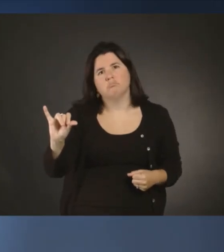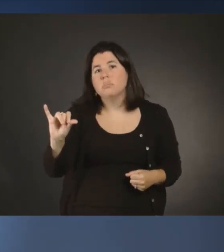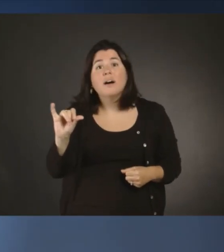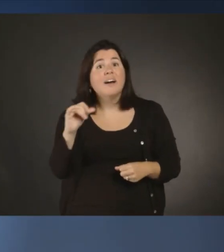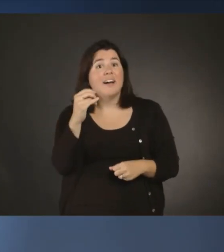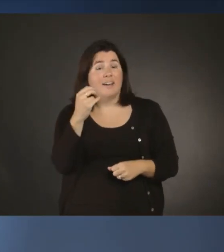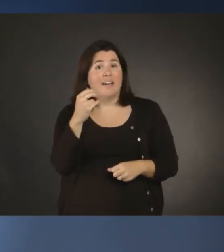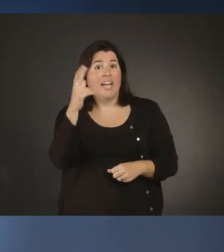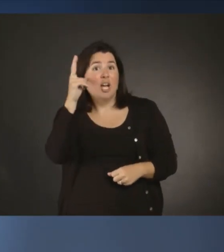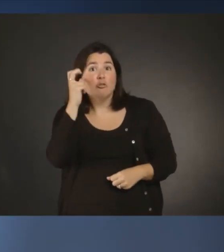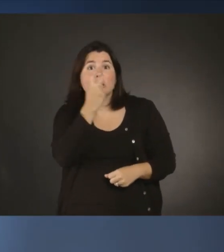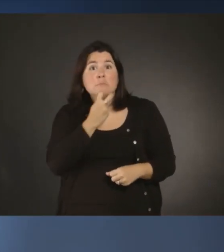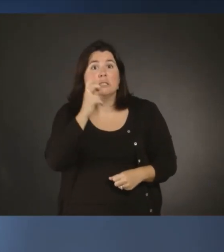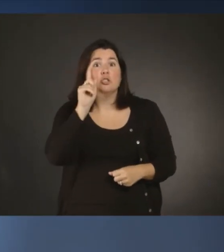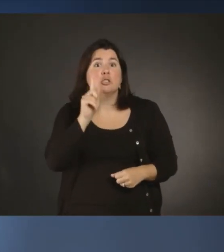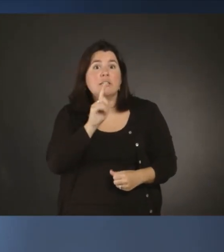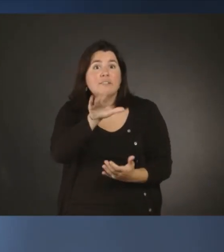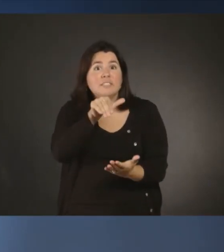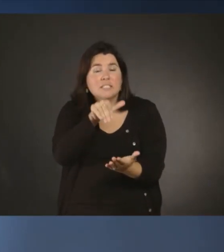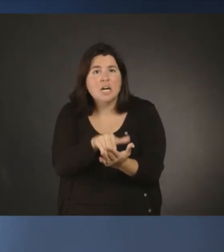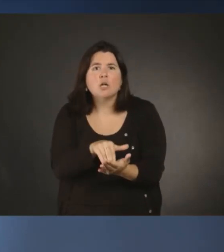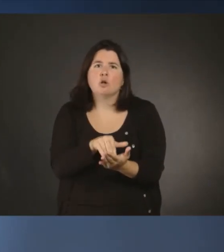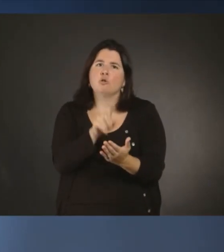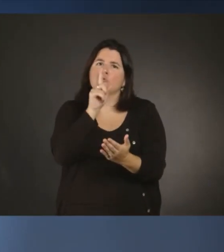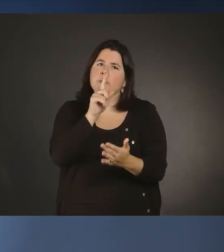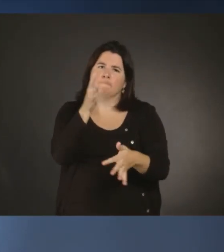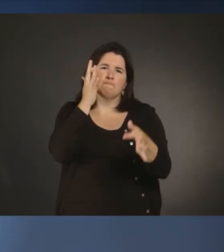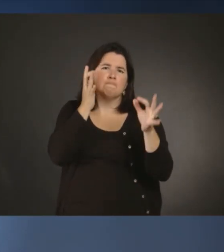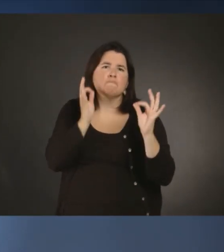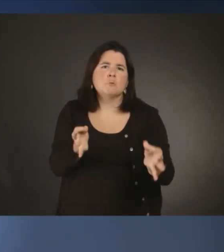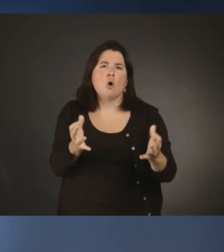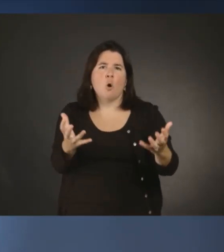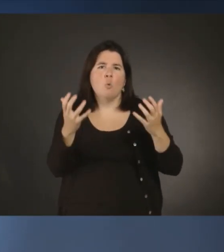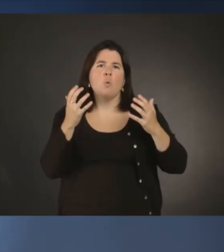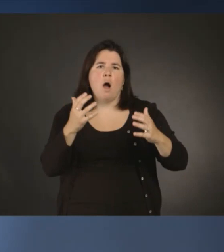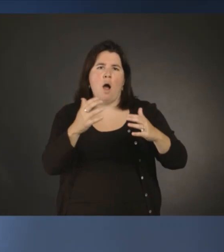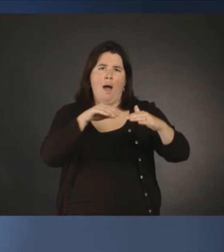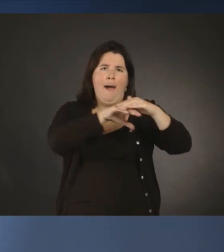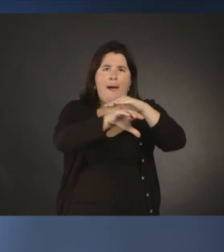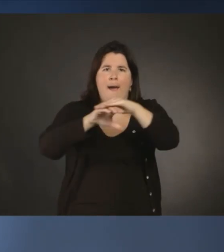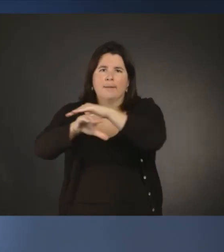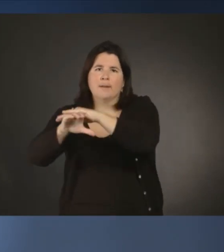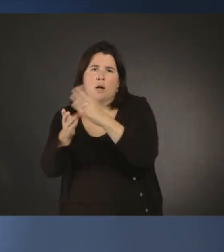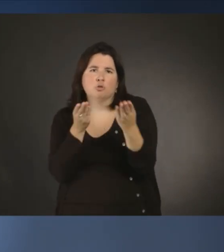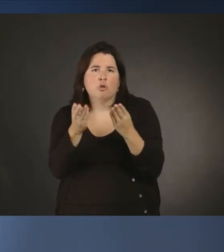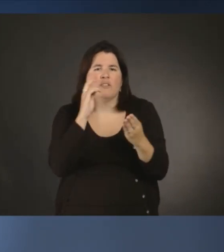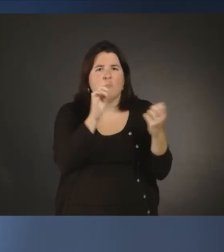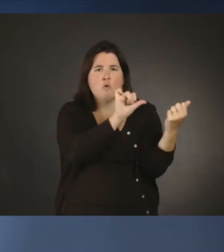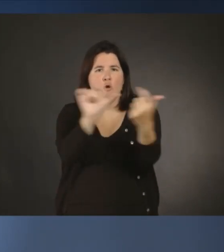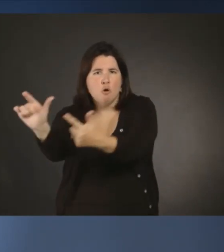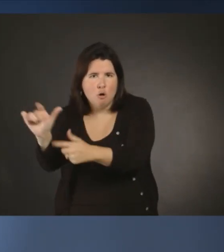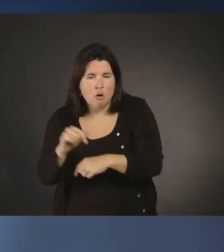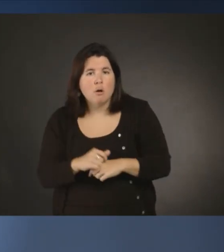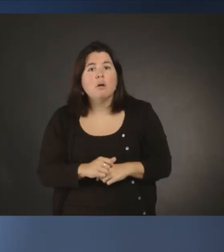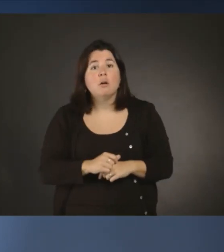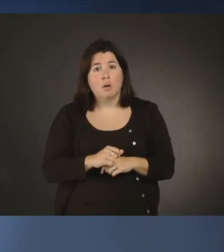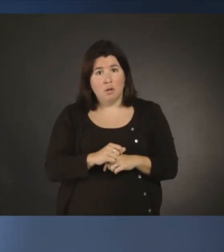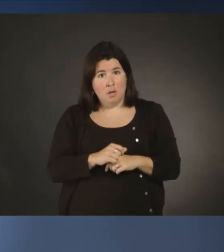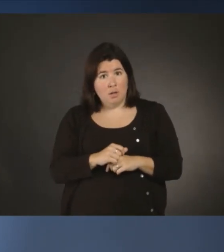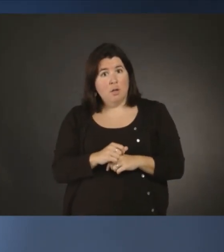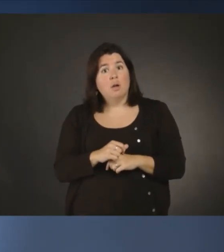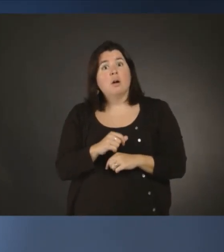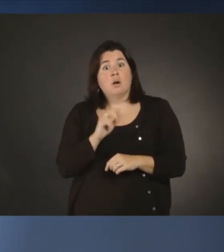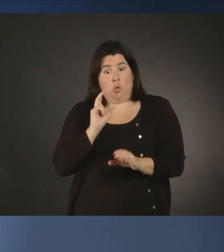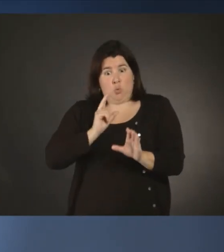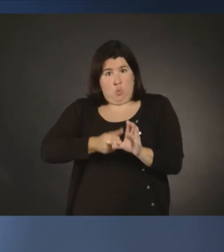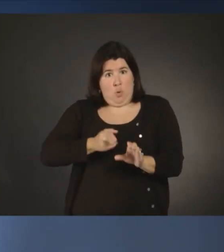Hearing, Speech, and Deaf Center is dedicated to making these kinds of services available to everyone. Shortly after